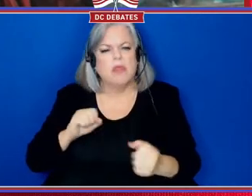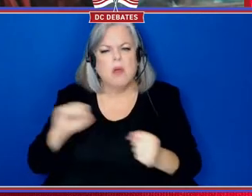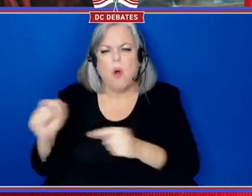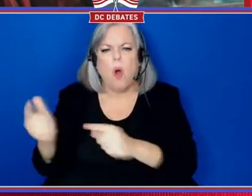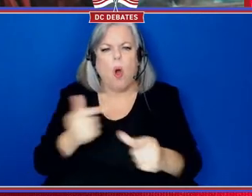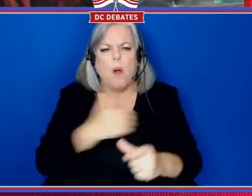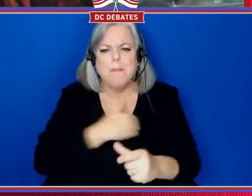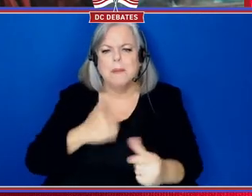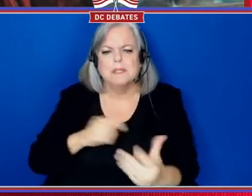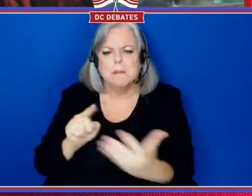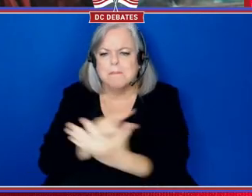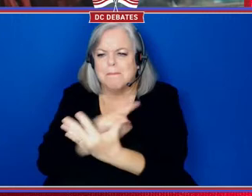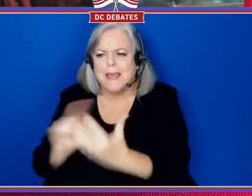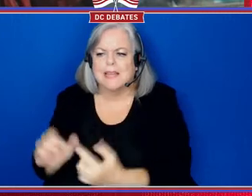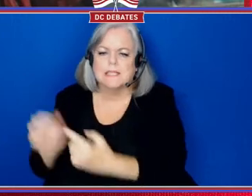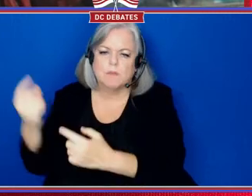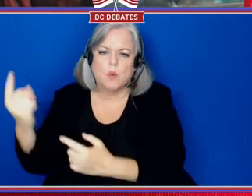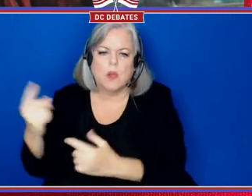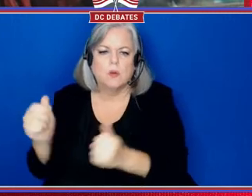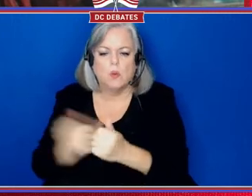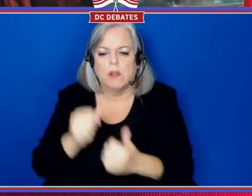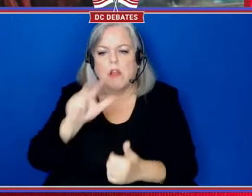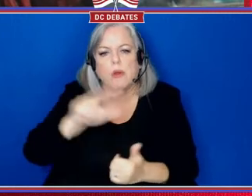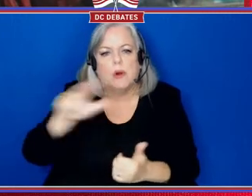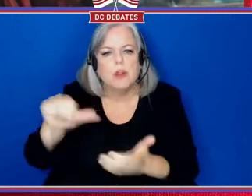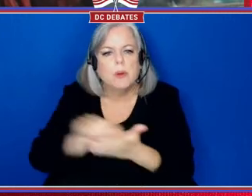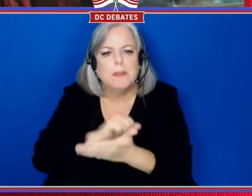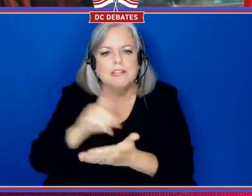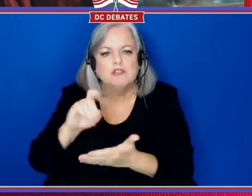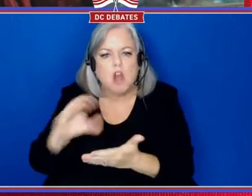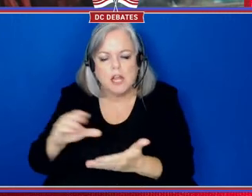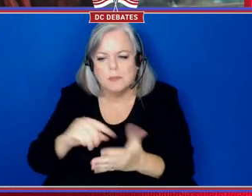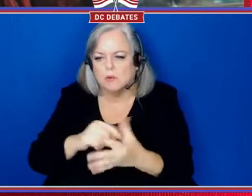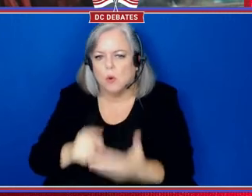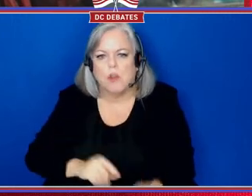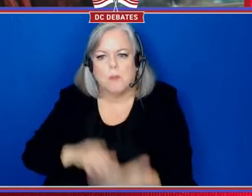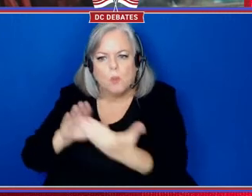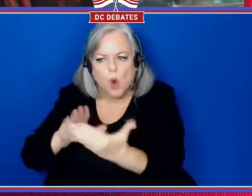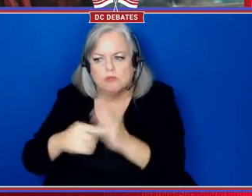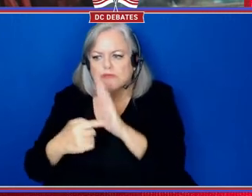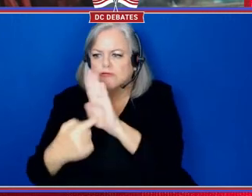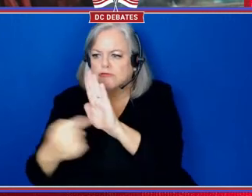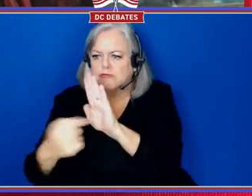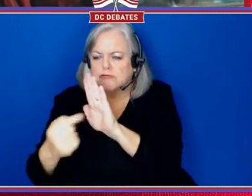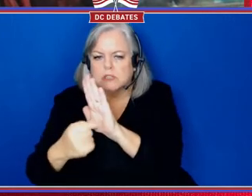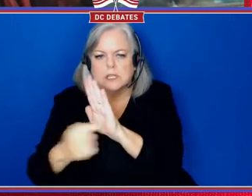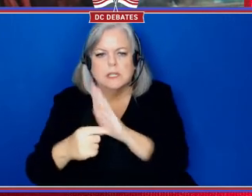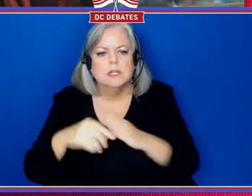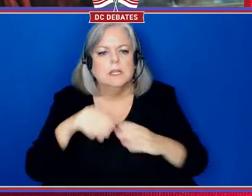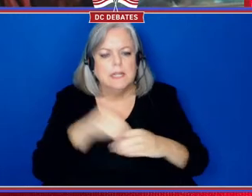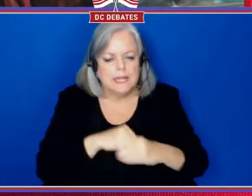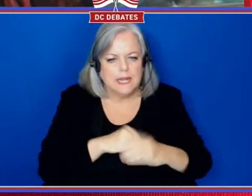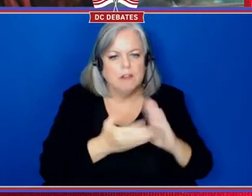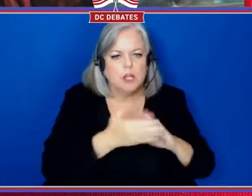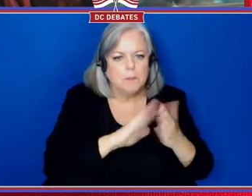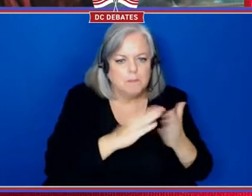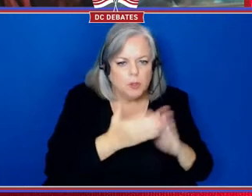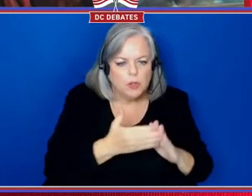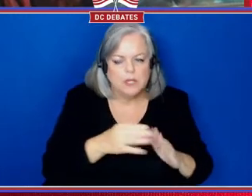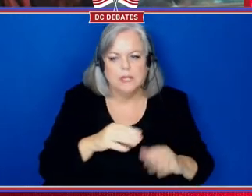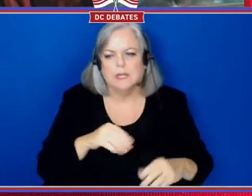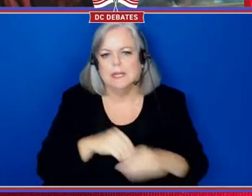prevention that is a triangle-in-one approach in the community, in the juvenile detention facilities, and in the schools. This system has not